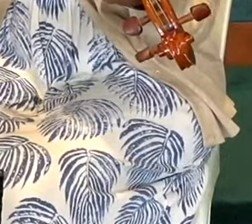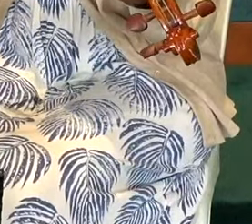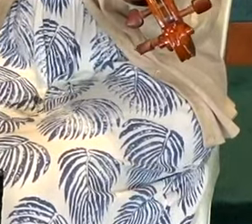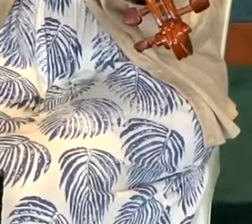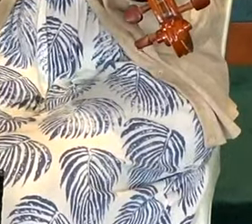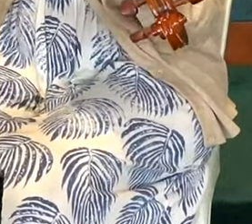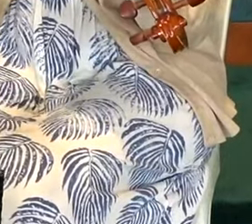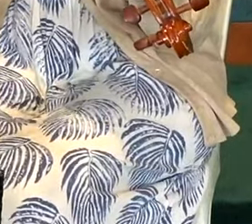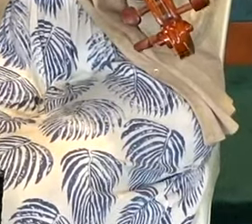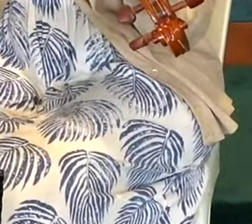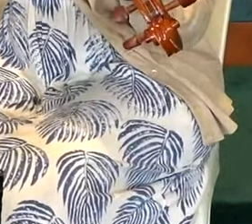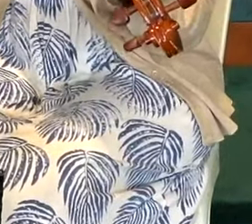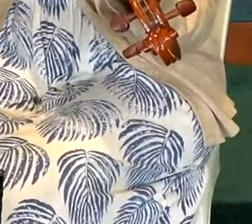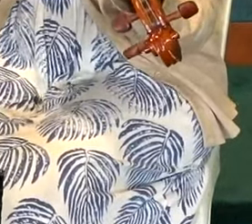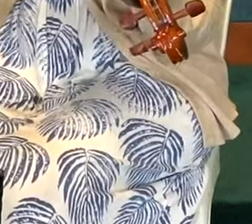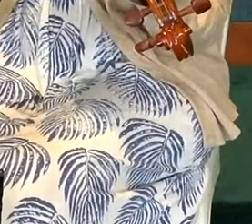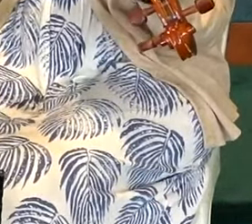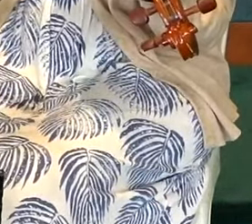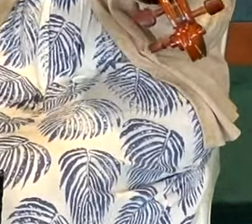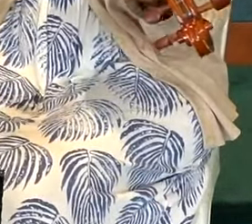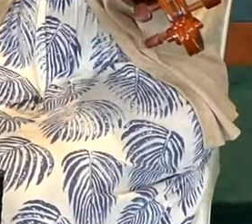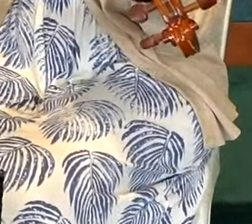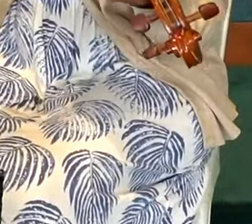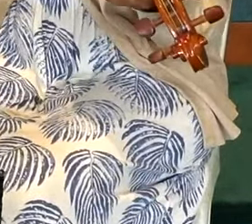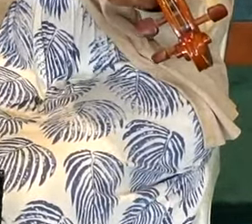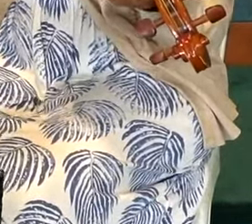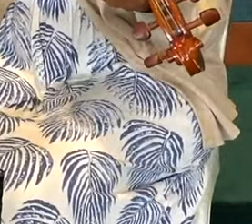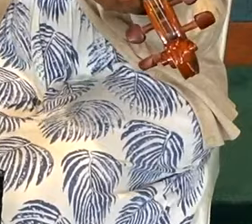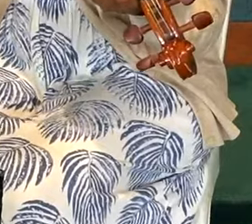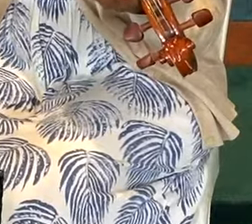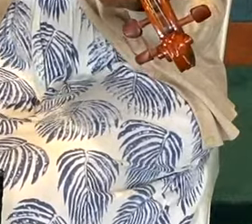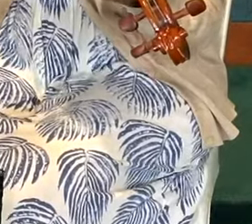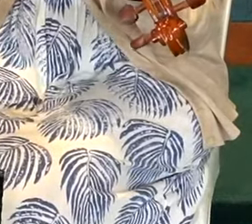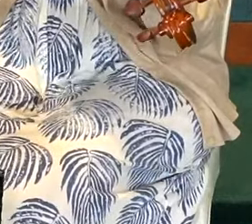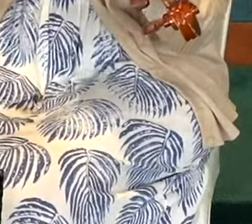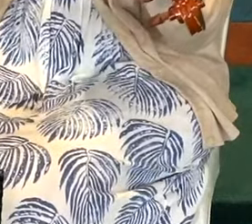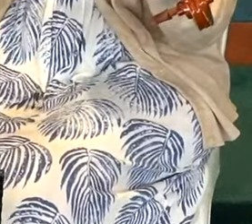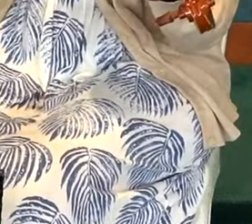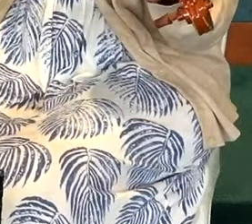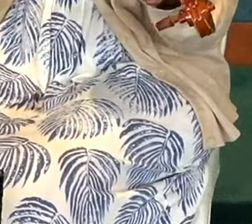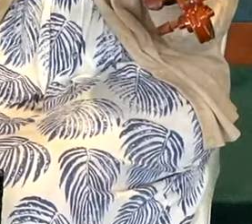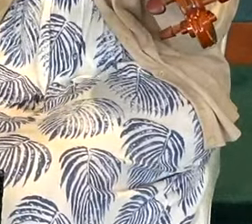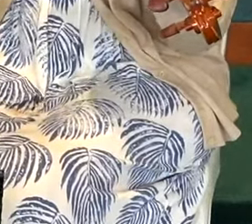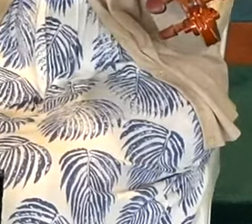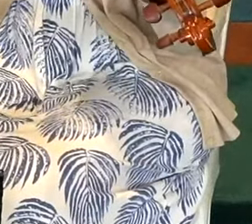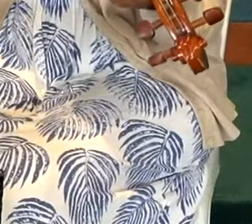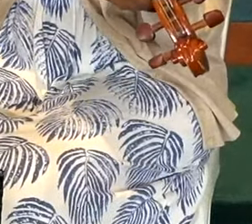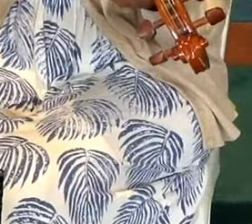Thank you.